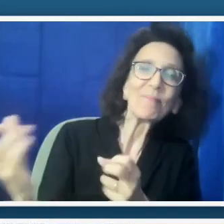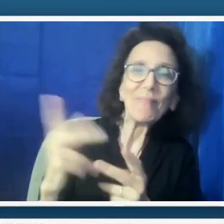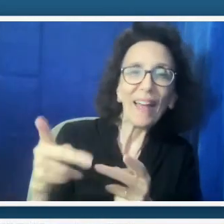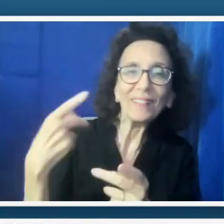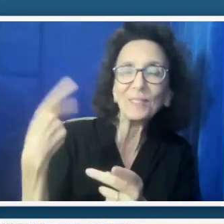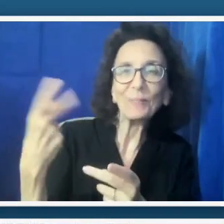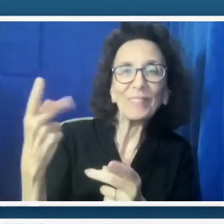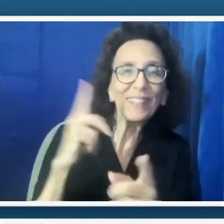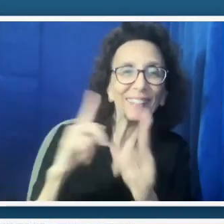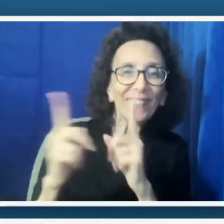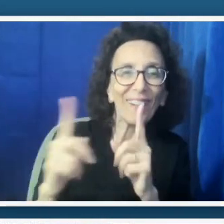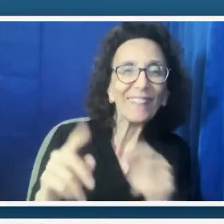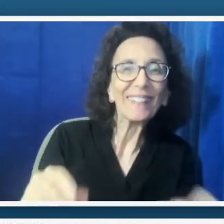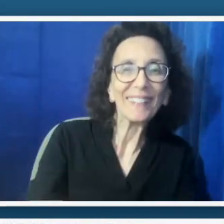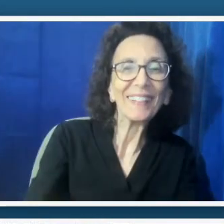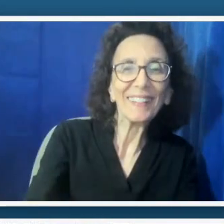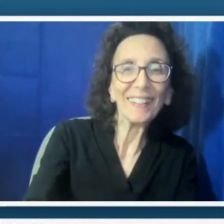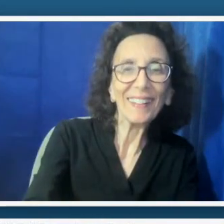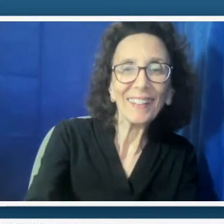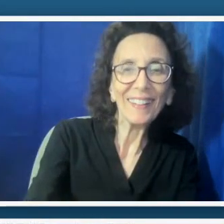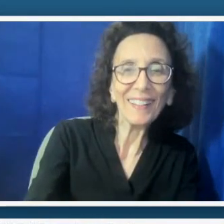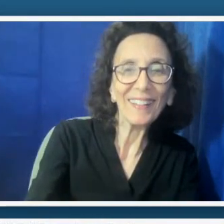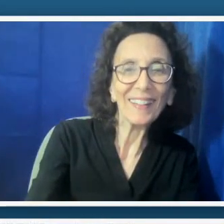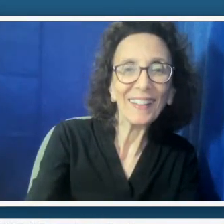conversation. Hi.